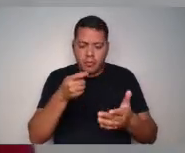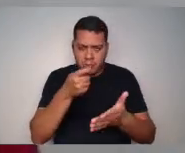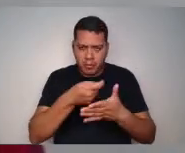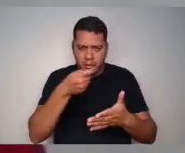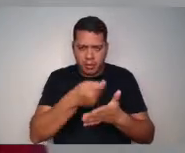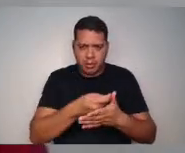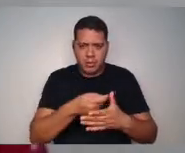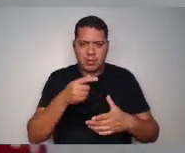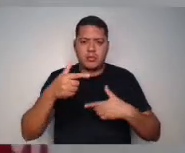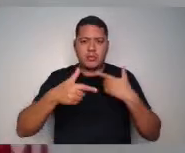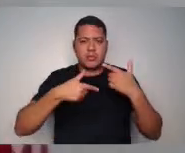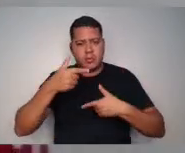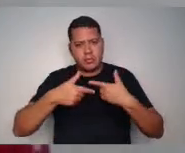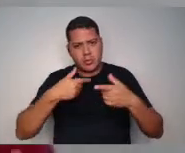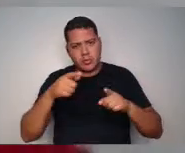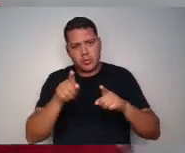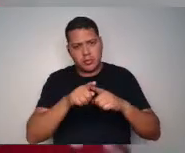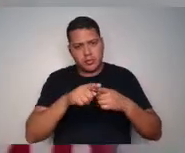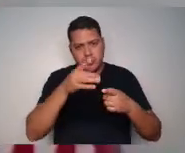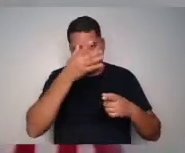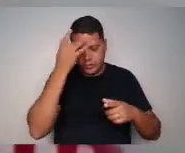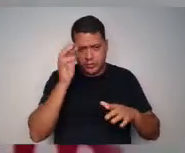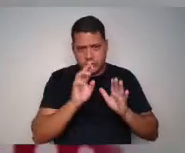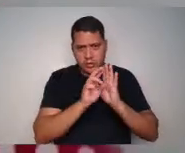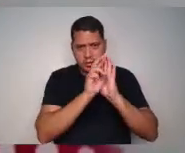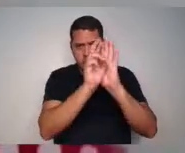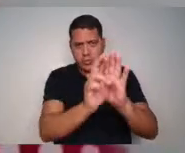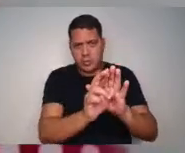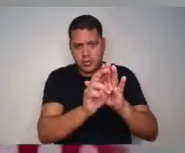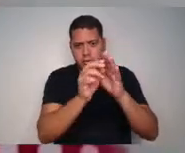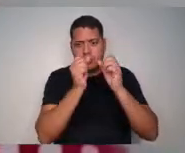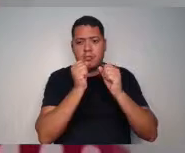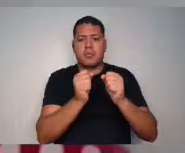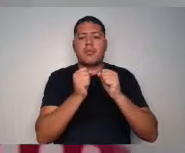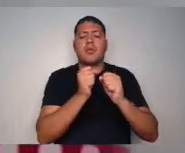organization. So all of the pressure and their